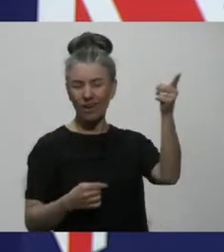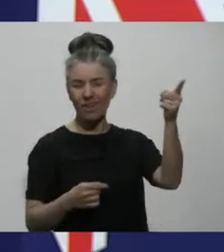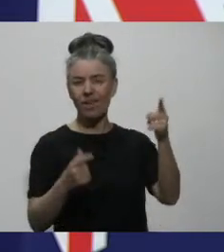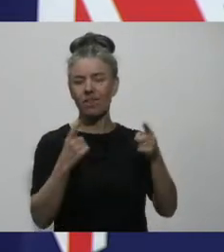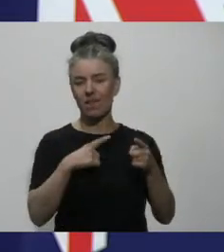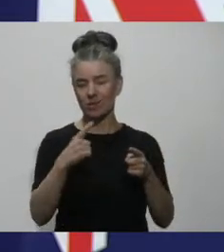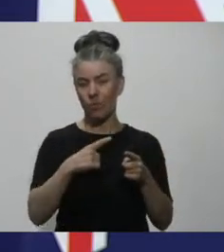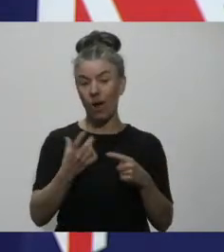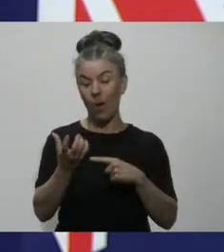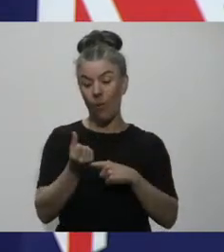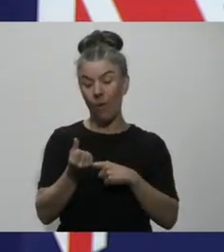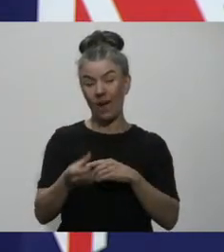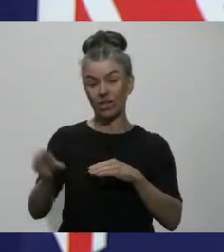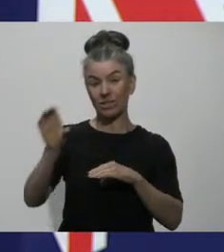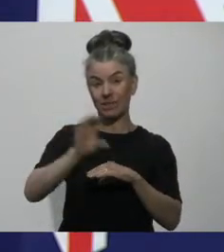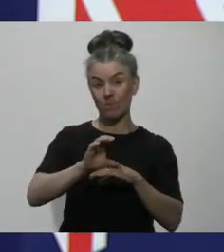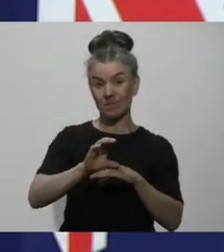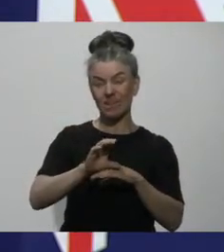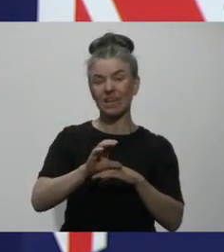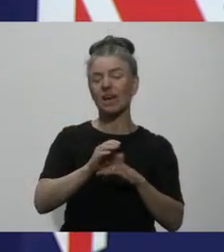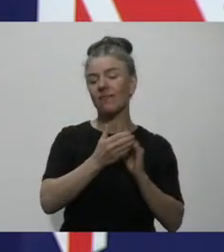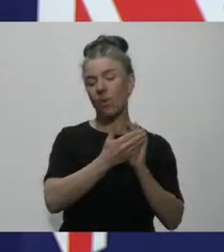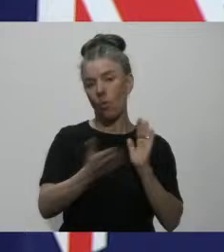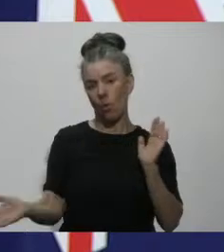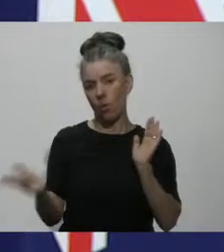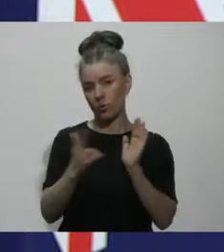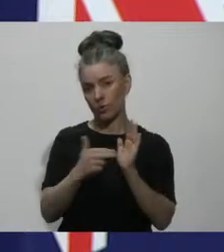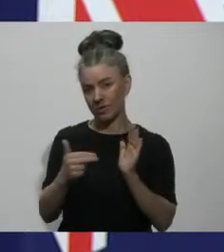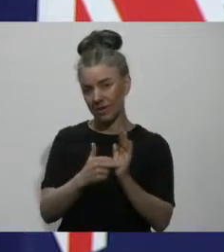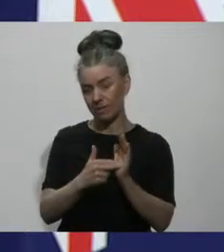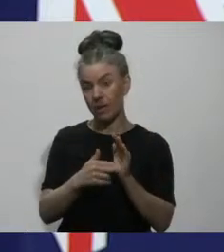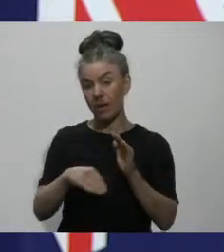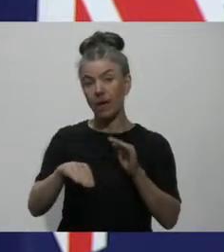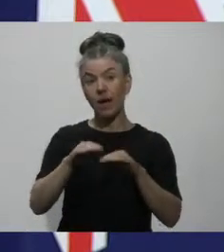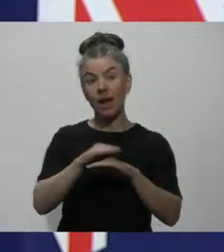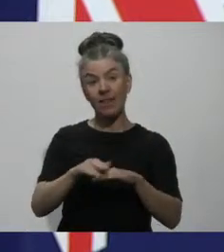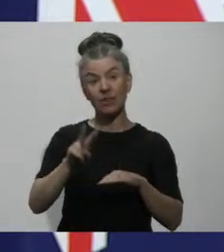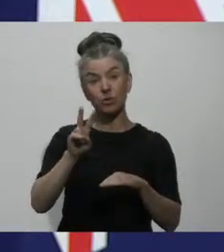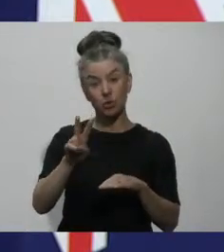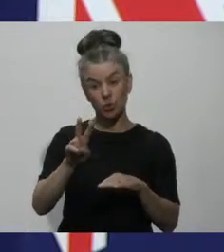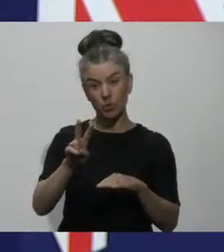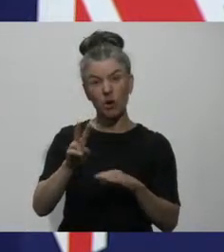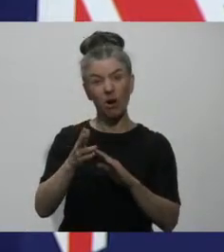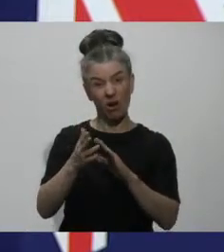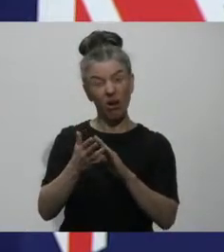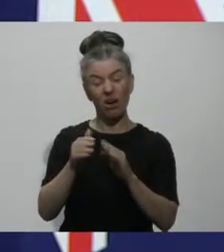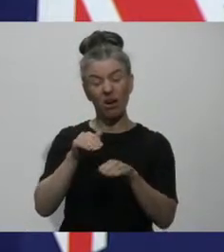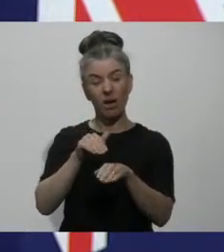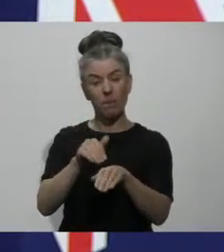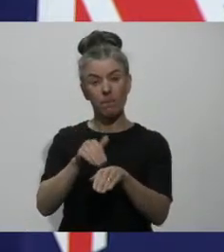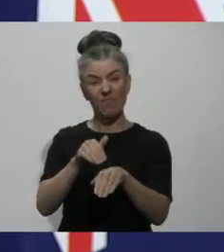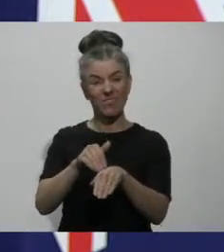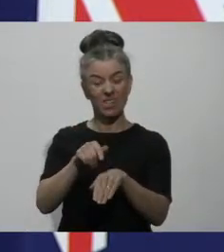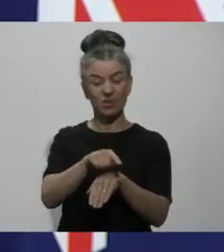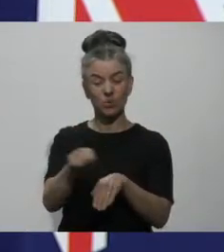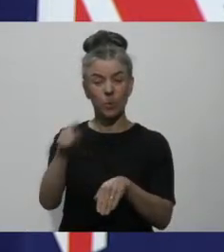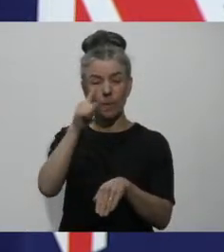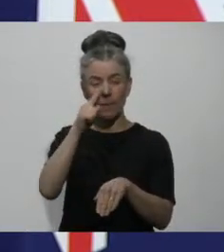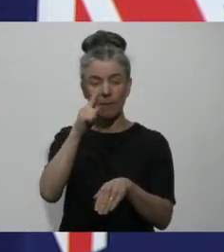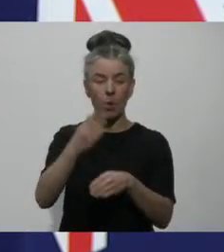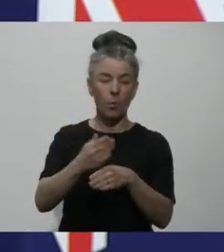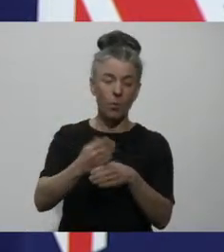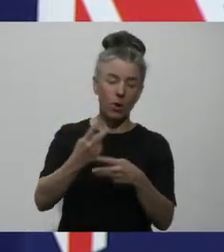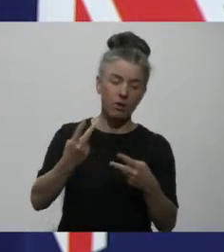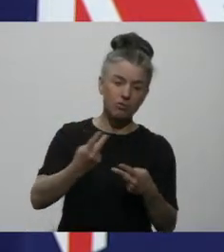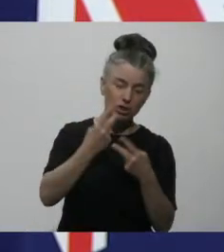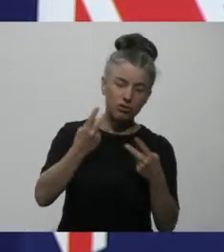is also a recognition of that and the alert level 2 settings, which have an impact on hospitality and retail businesses in other